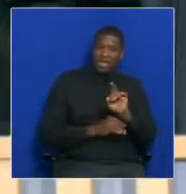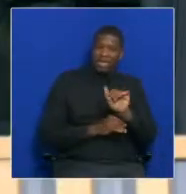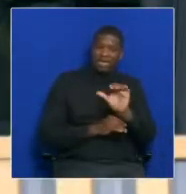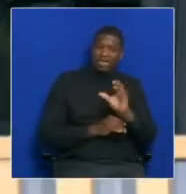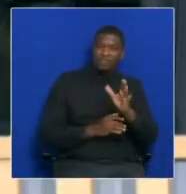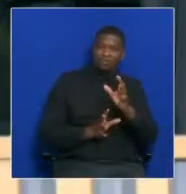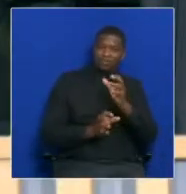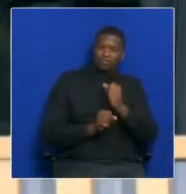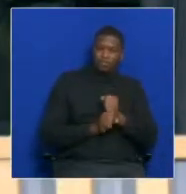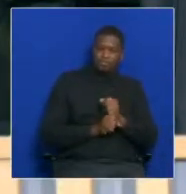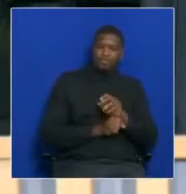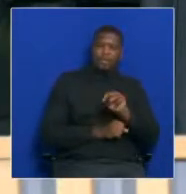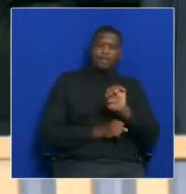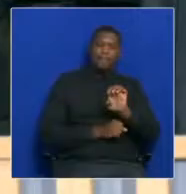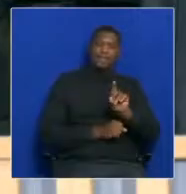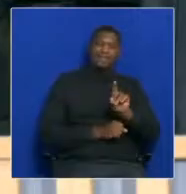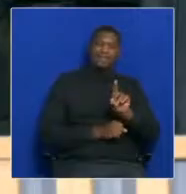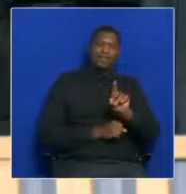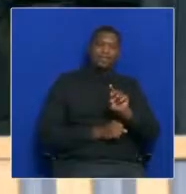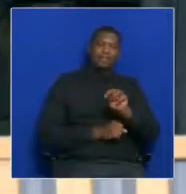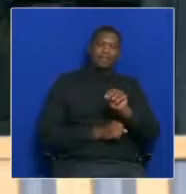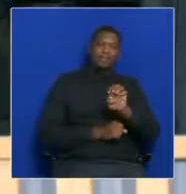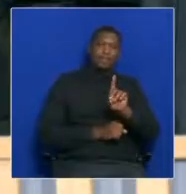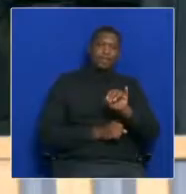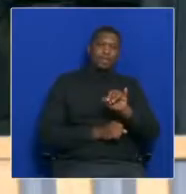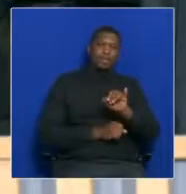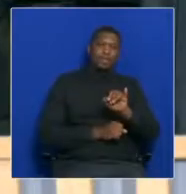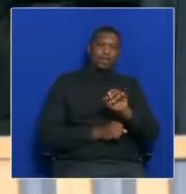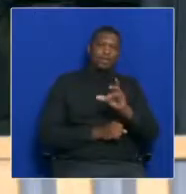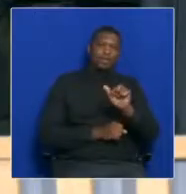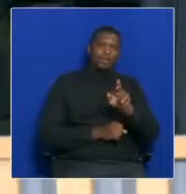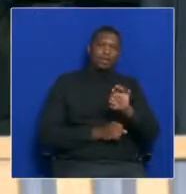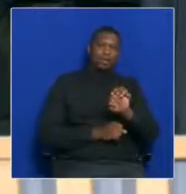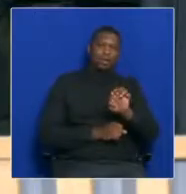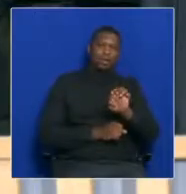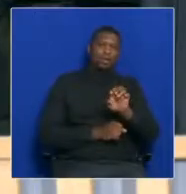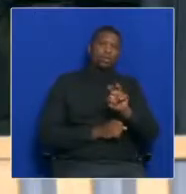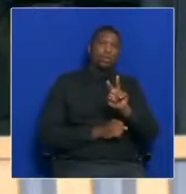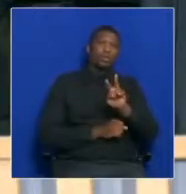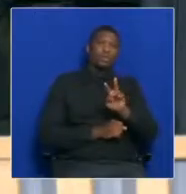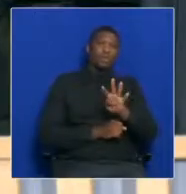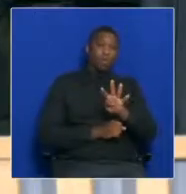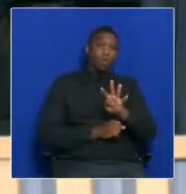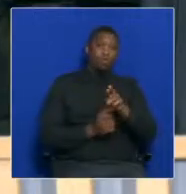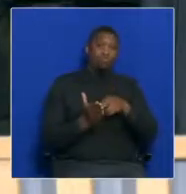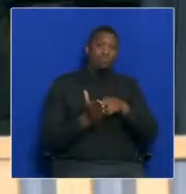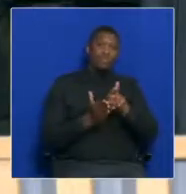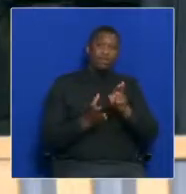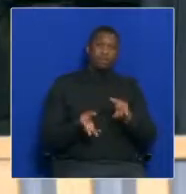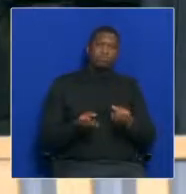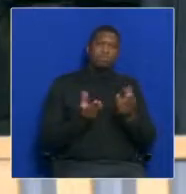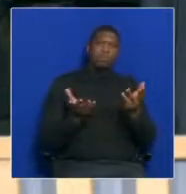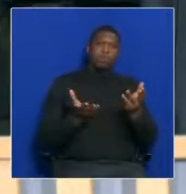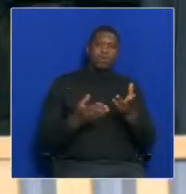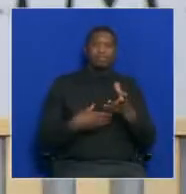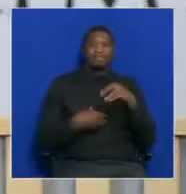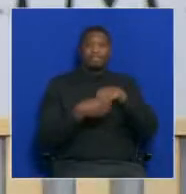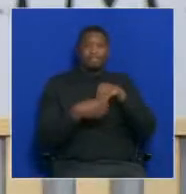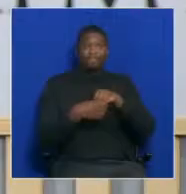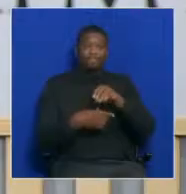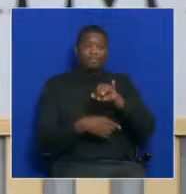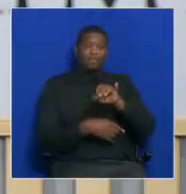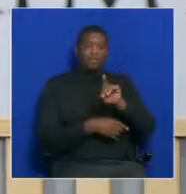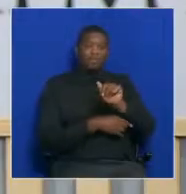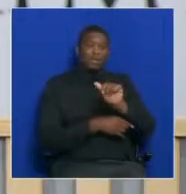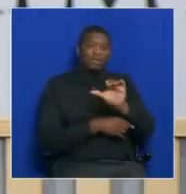Medicare 24 referral. Where does it fall in your table? It will fall under the IDEC matters, IDEC mandate